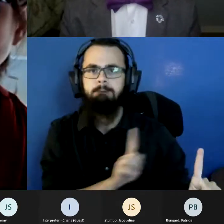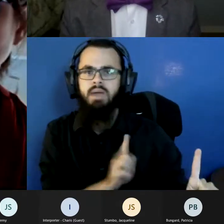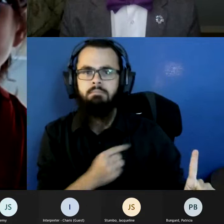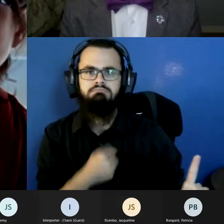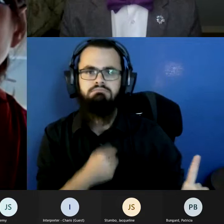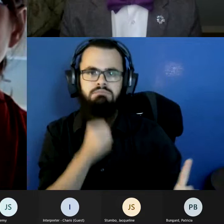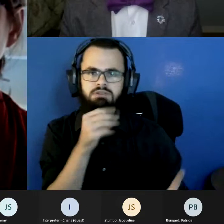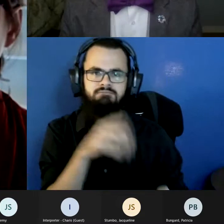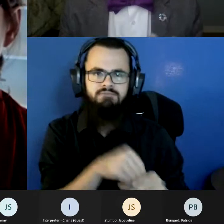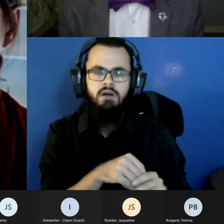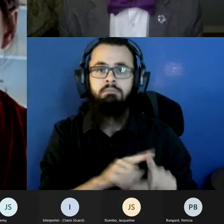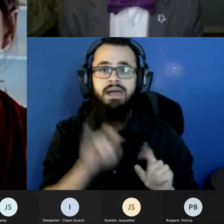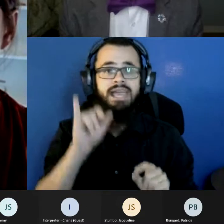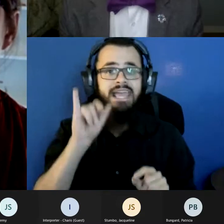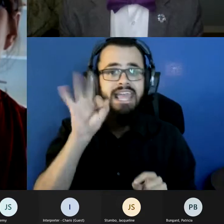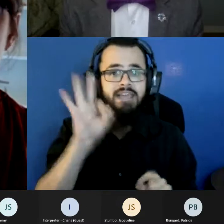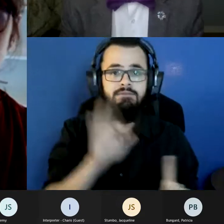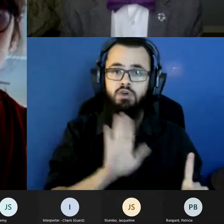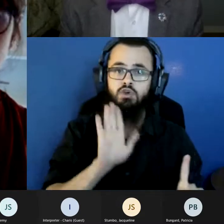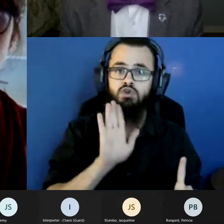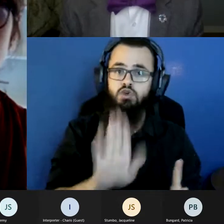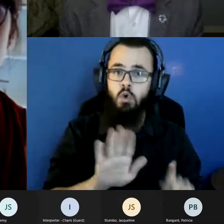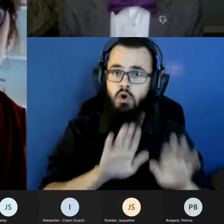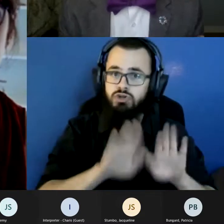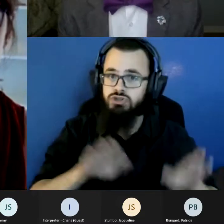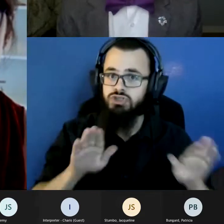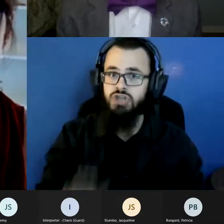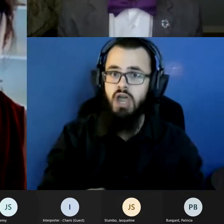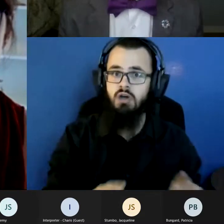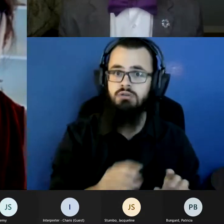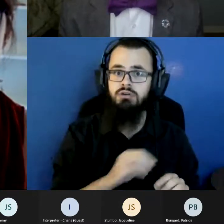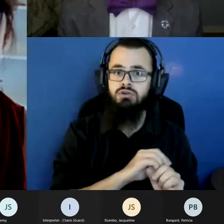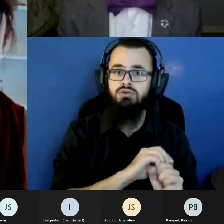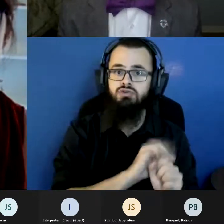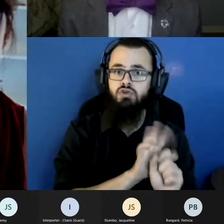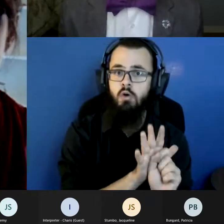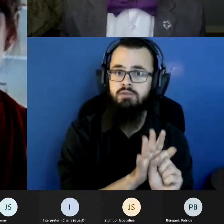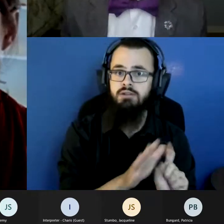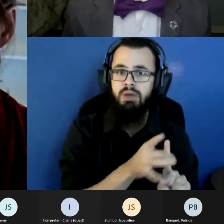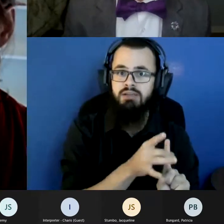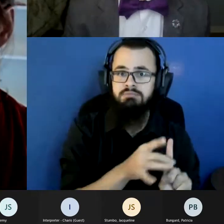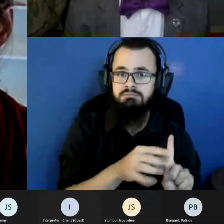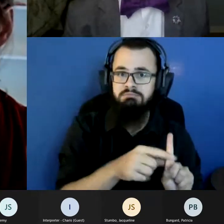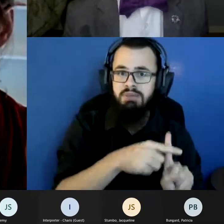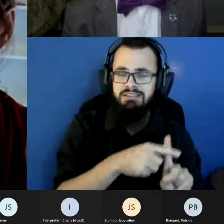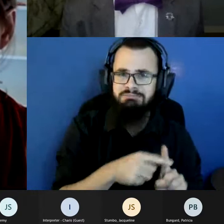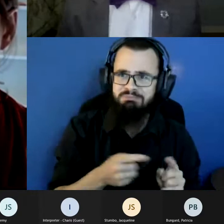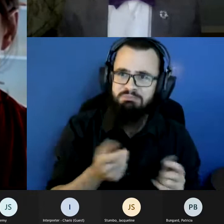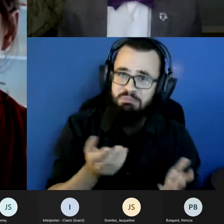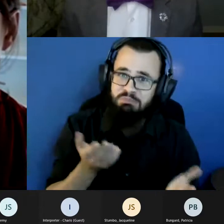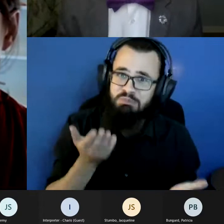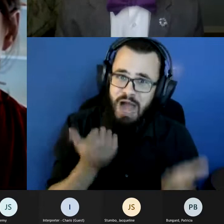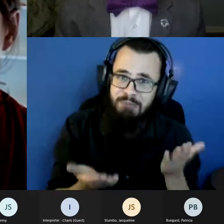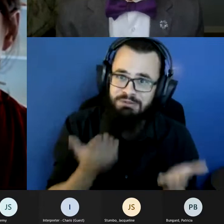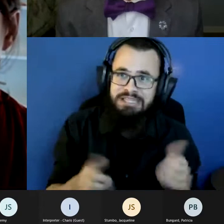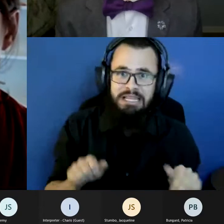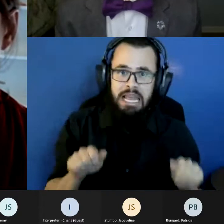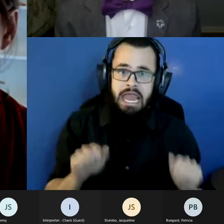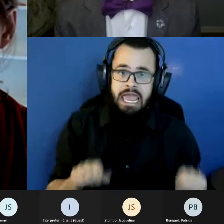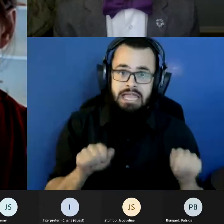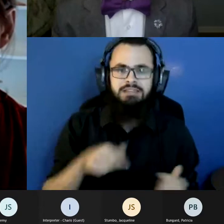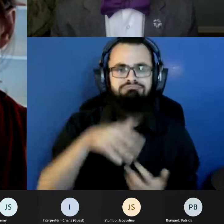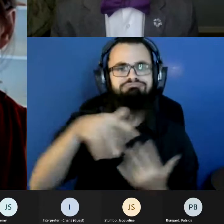is COVID positive, it is quite likely that you've had a cumulative 15 minutes in the last 24 hours